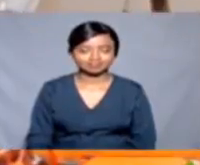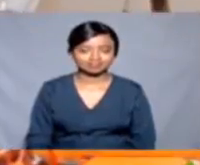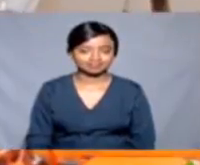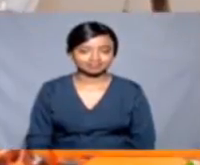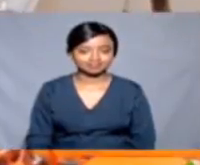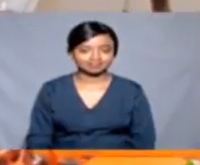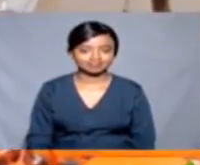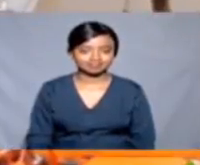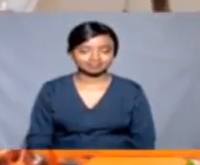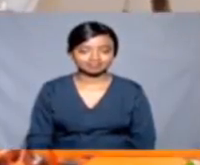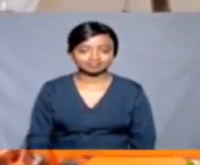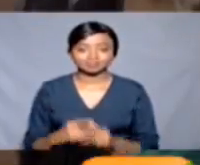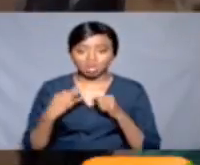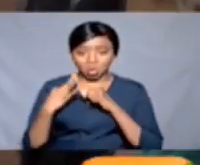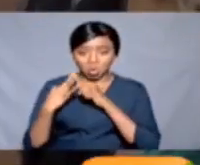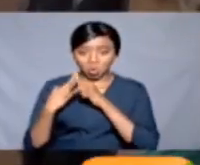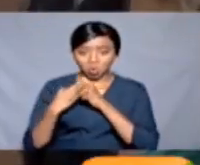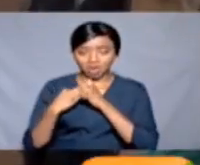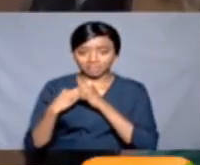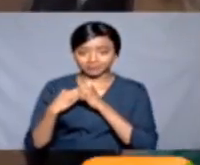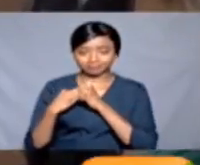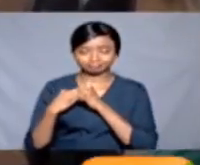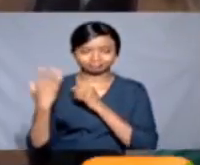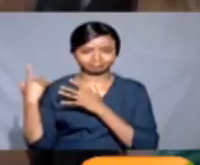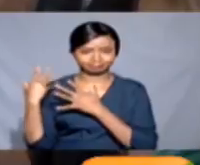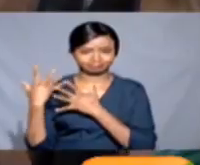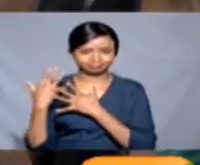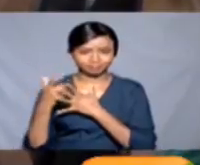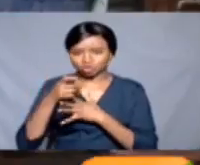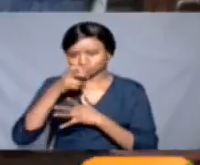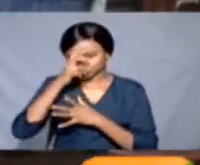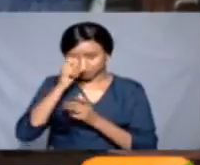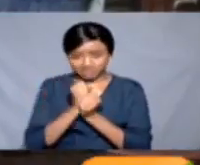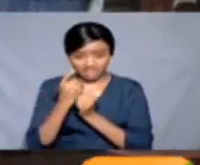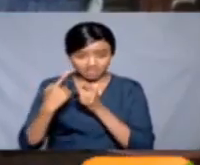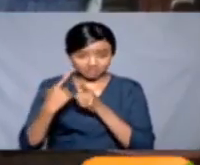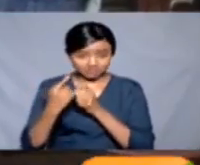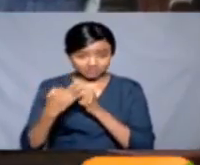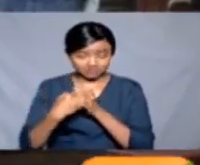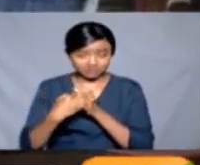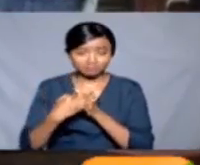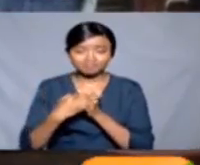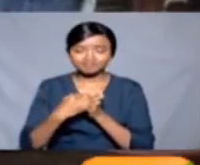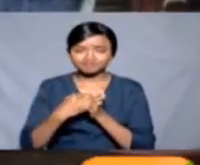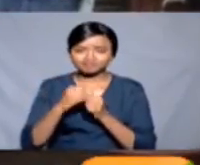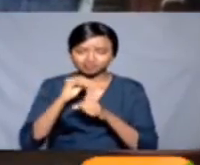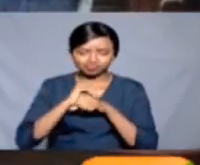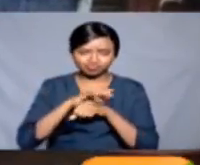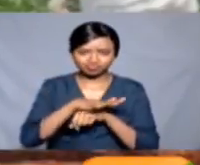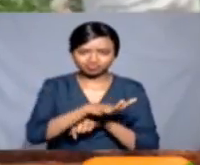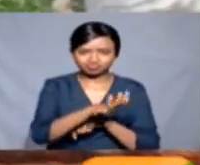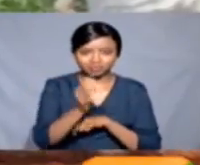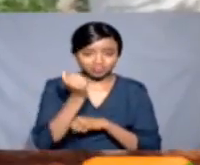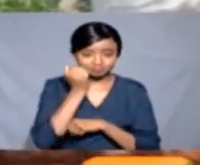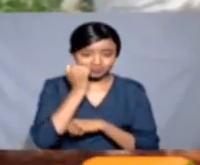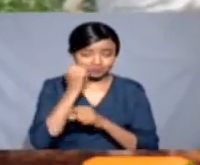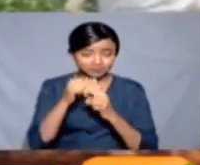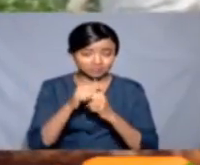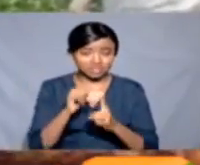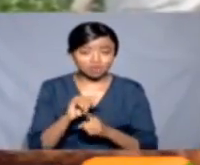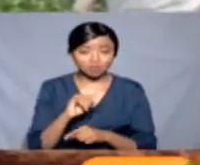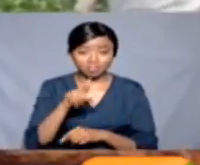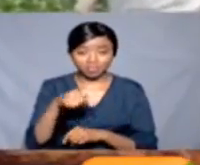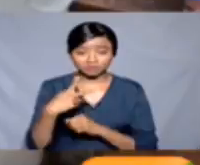Since August 2018, Ebola has infected over 2,600 people and killed nearly 1,700.